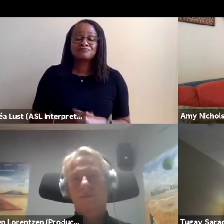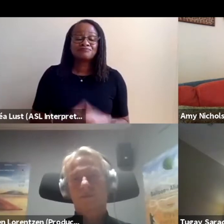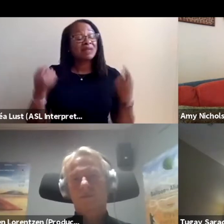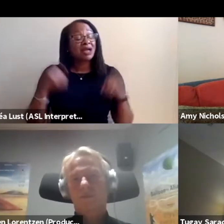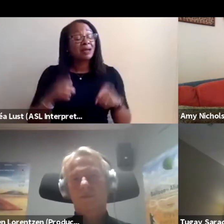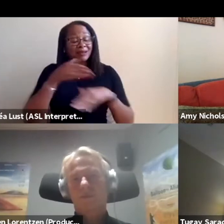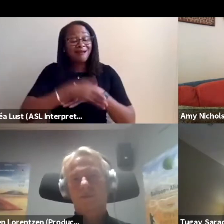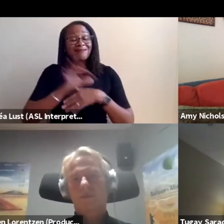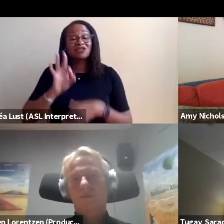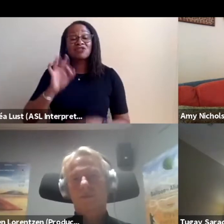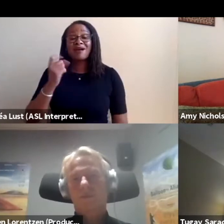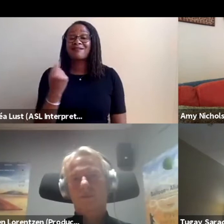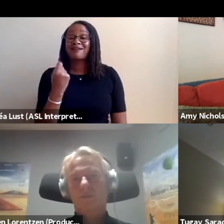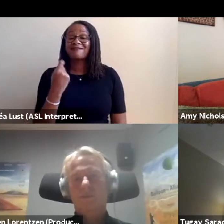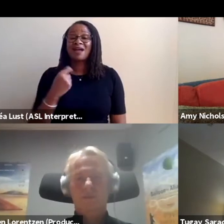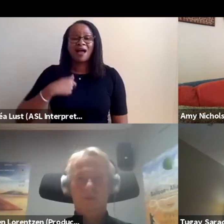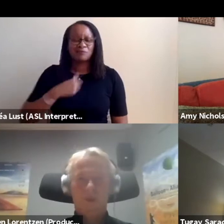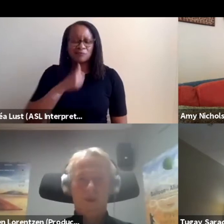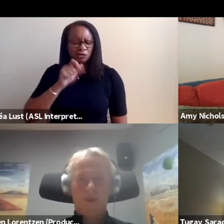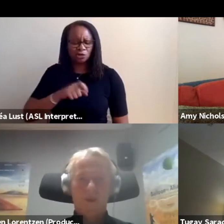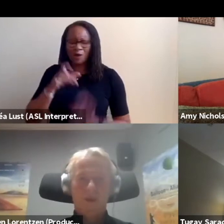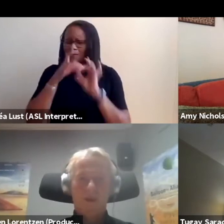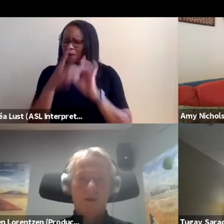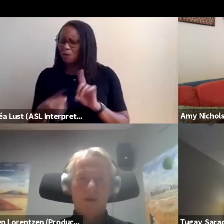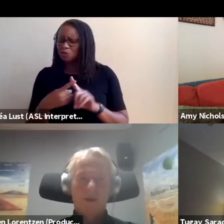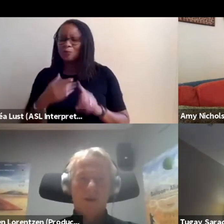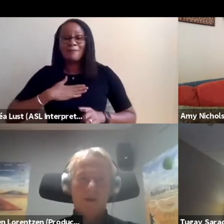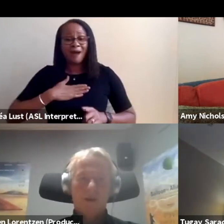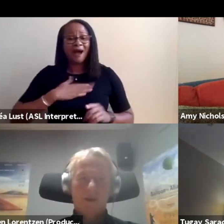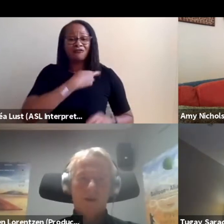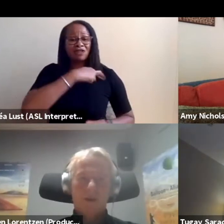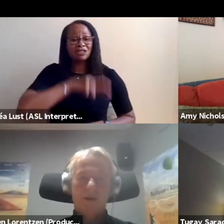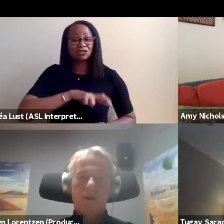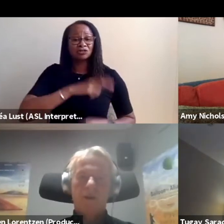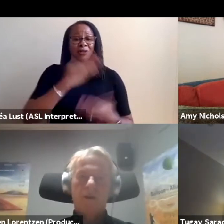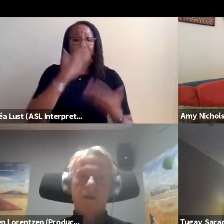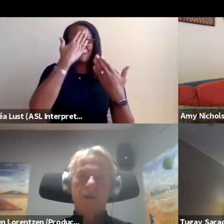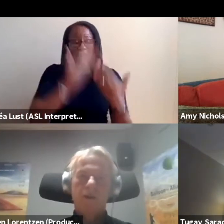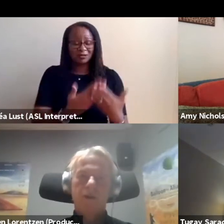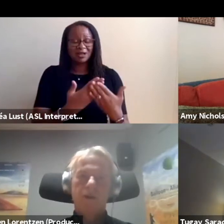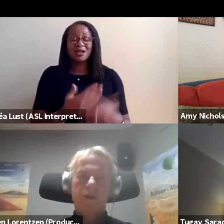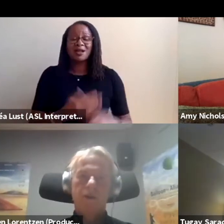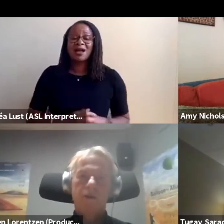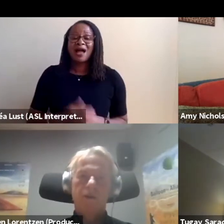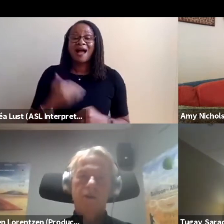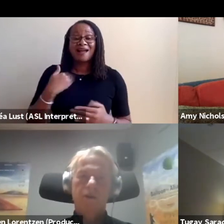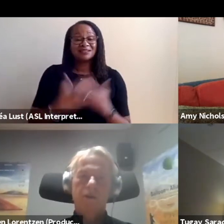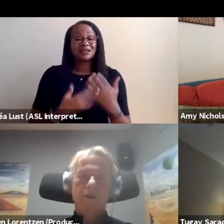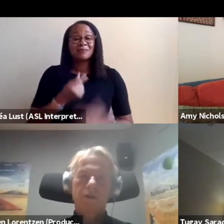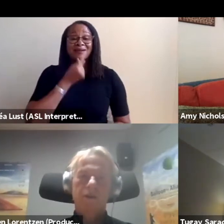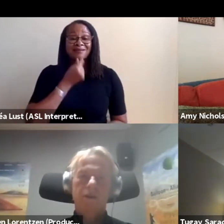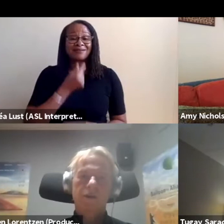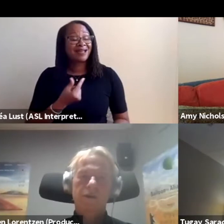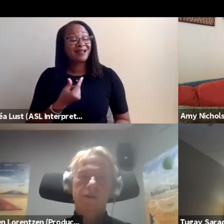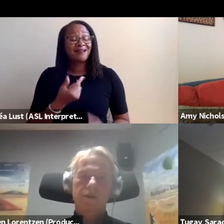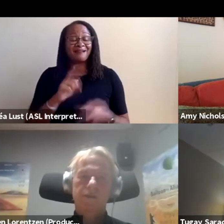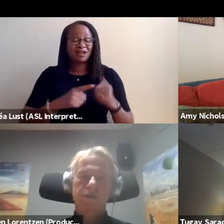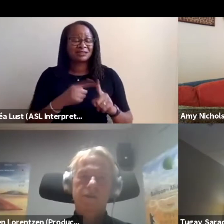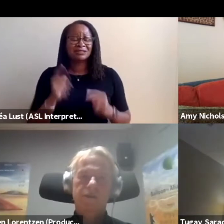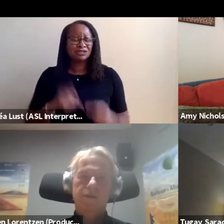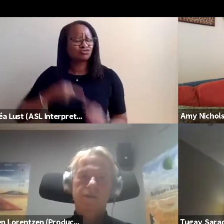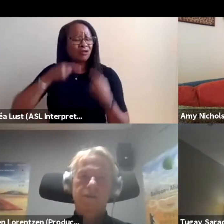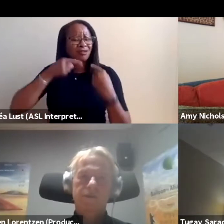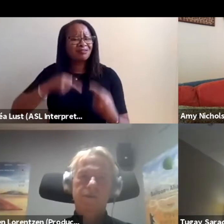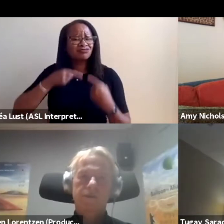I was not sure if I belonged to this religion. And I had some friends, gay friends, and they were struggling and they wanted to be in